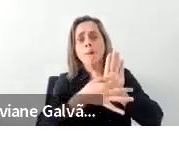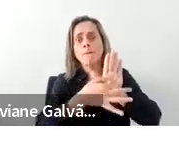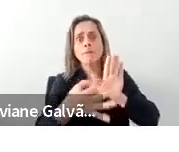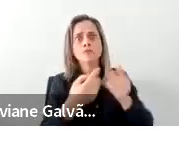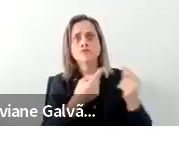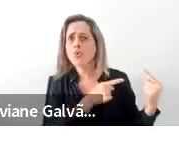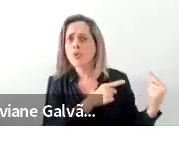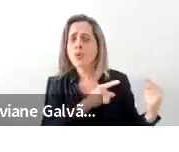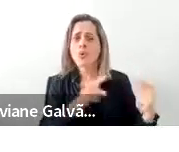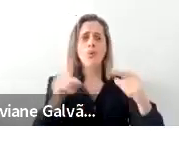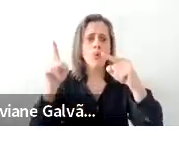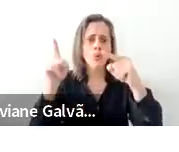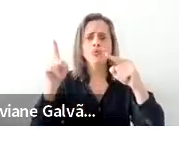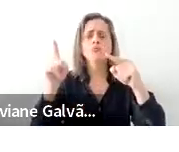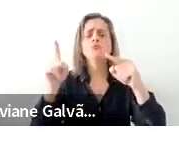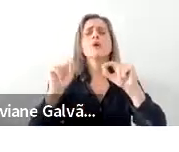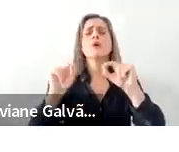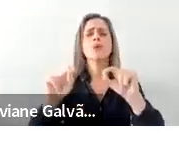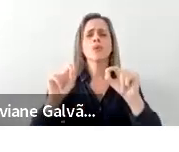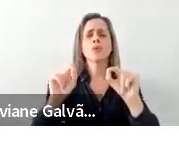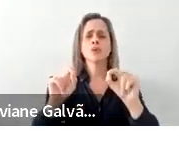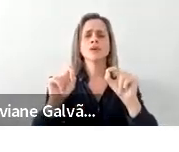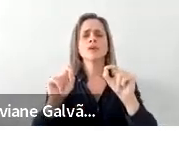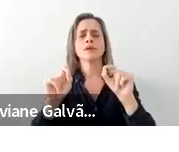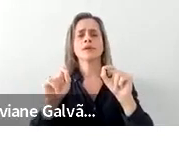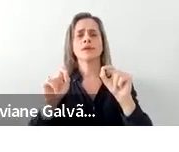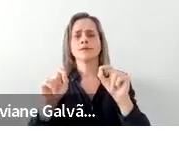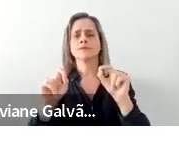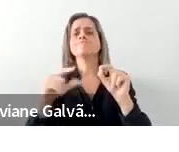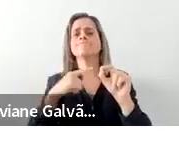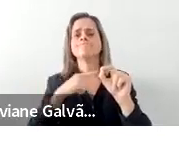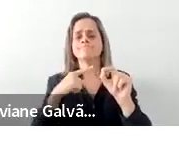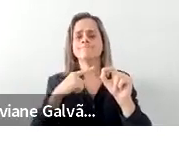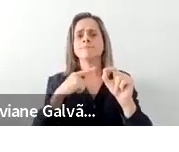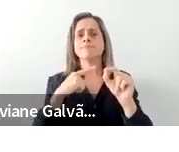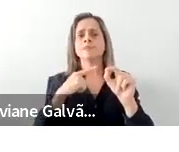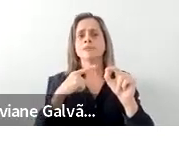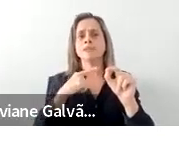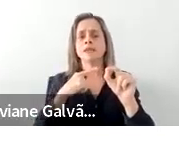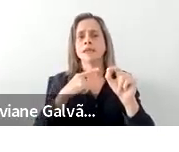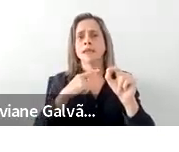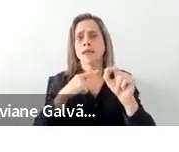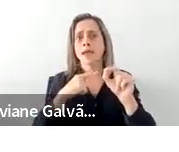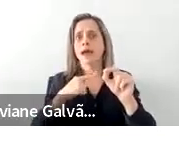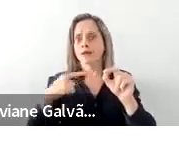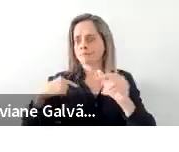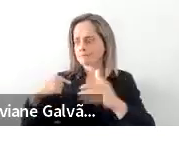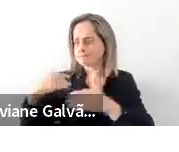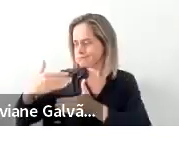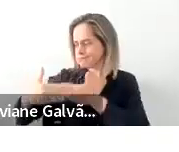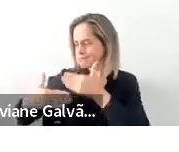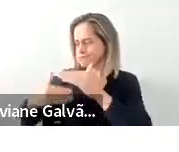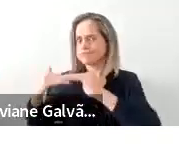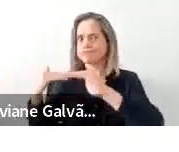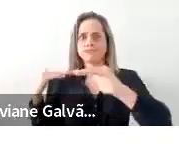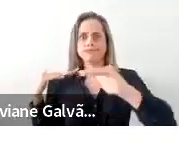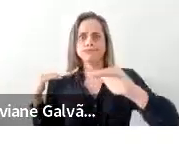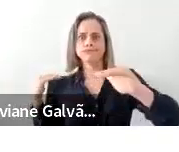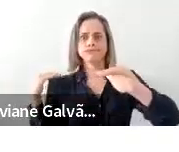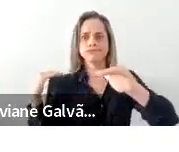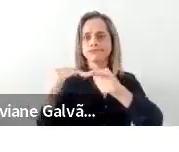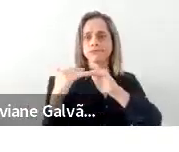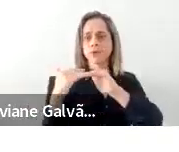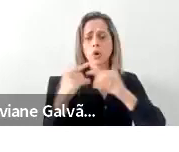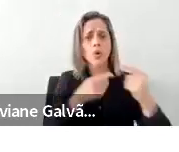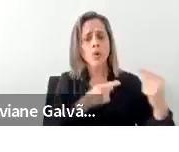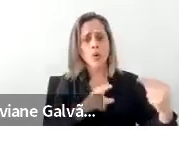process, singular, linear, unilinear process of human development. And this was the starting point, indeed,